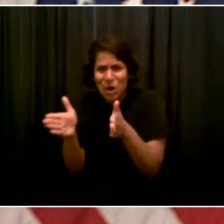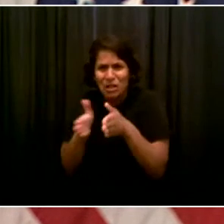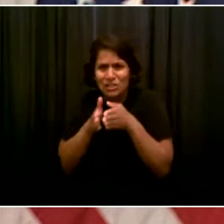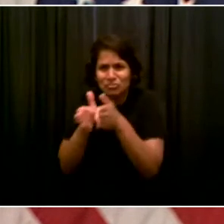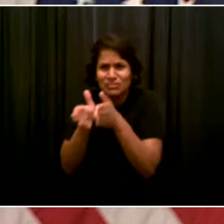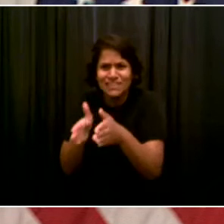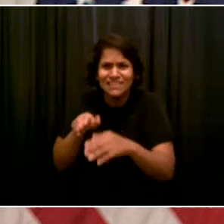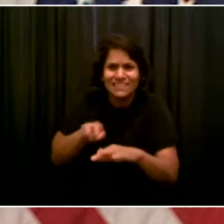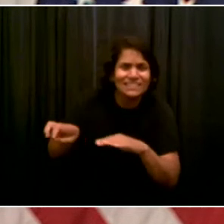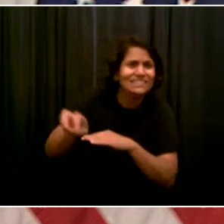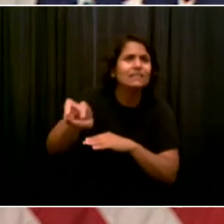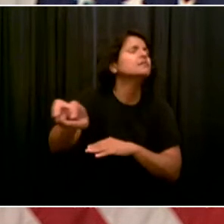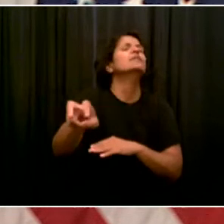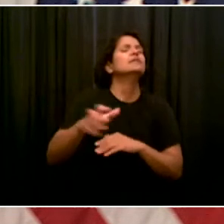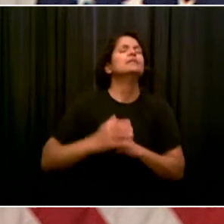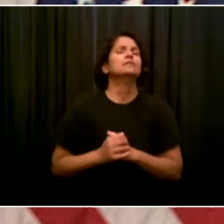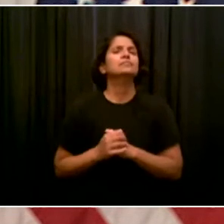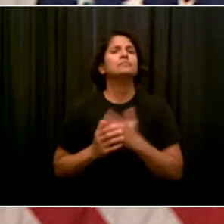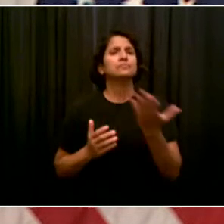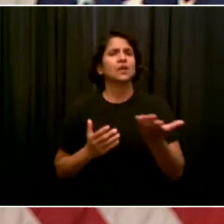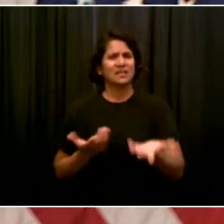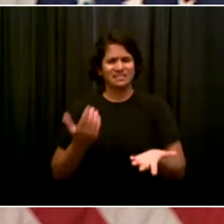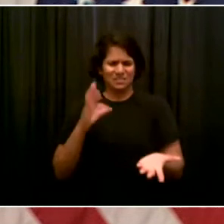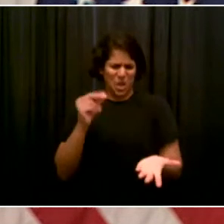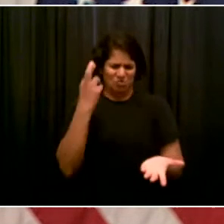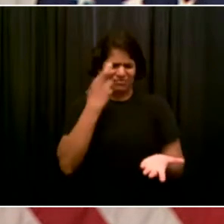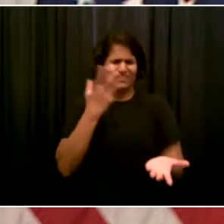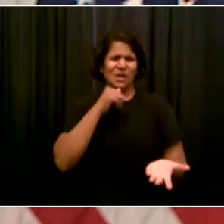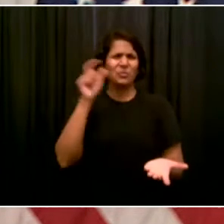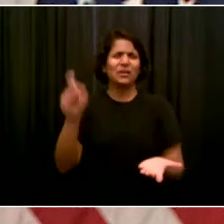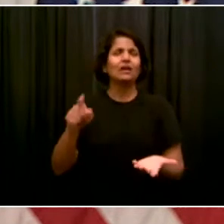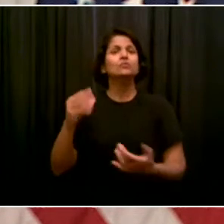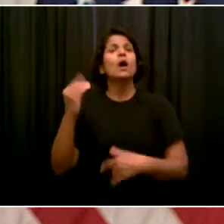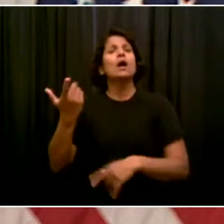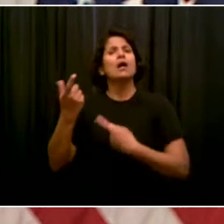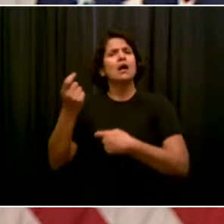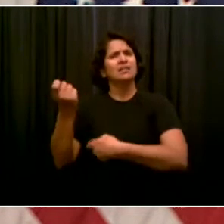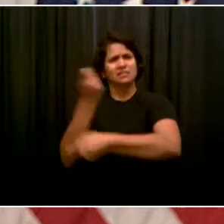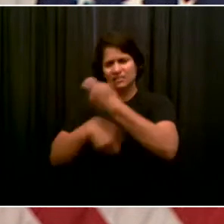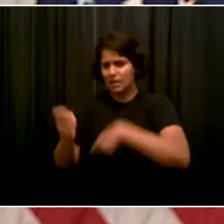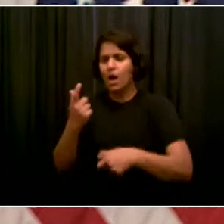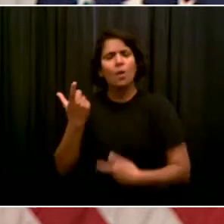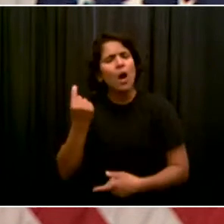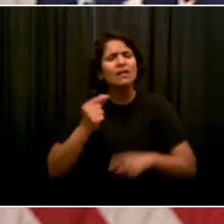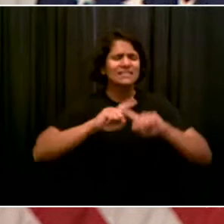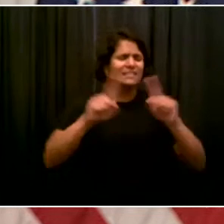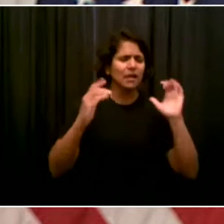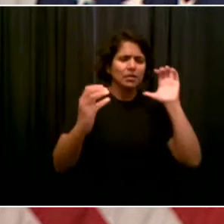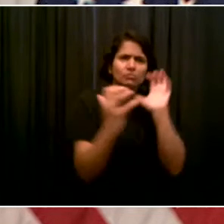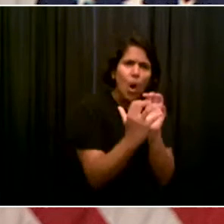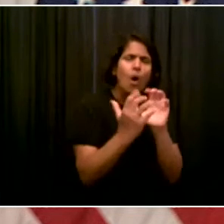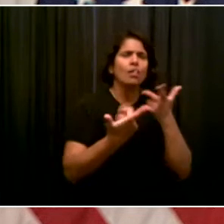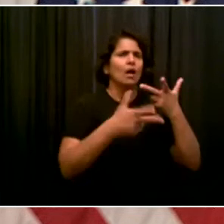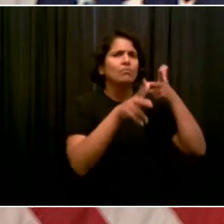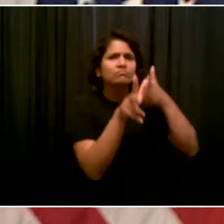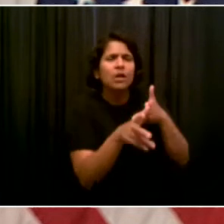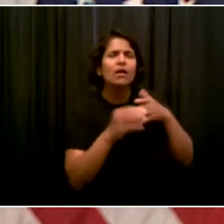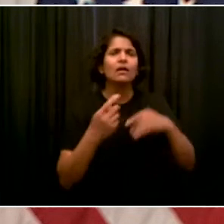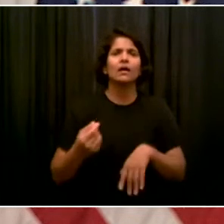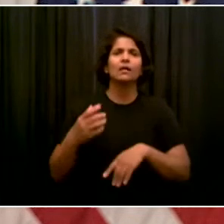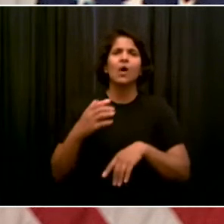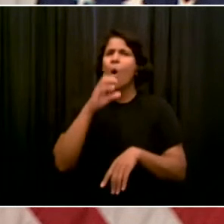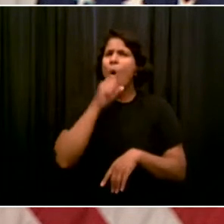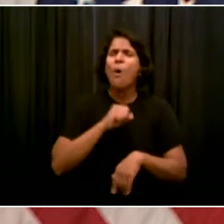some freight plans we had, including initiatives along the lines of the last mile. The EDC has